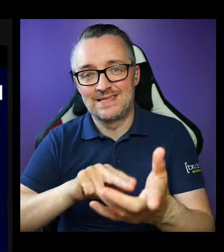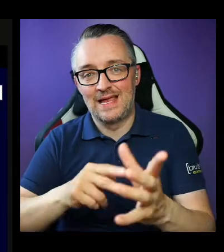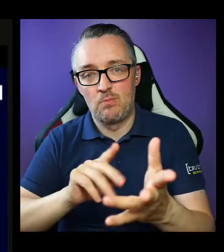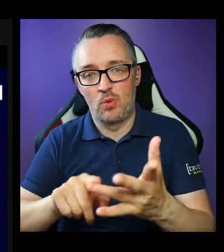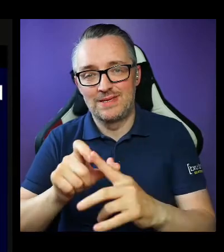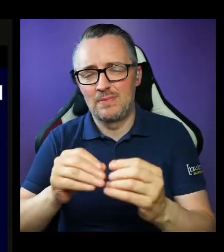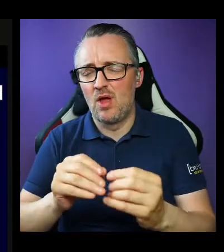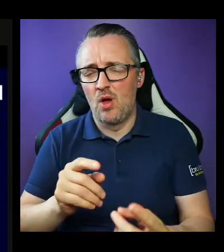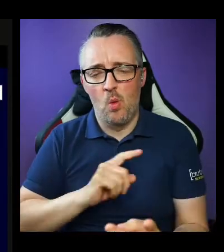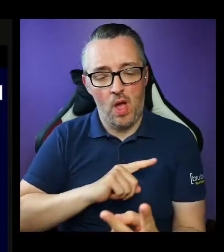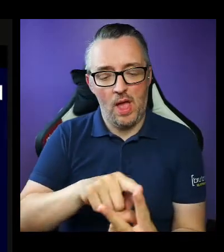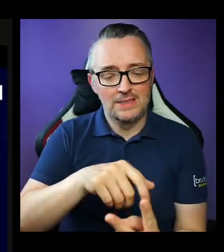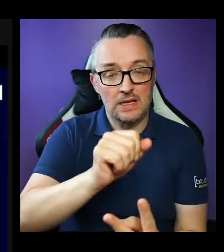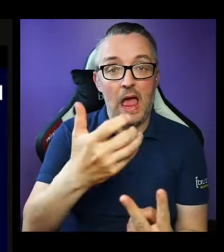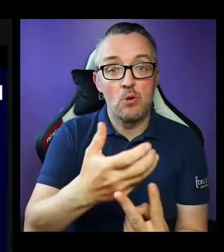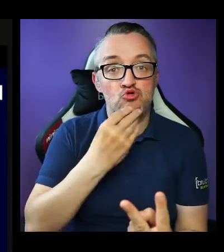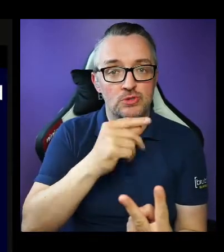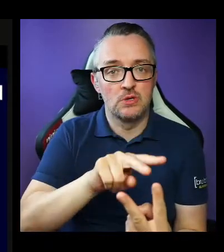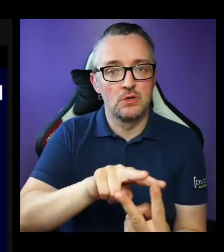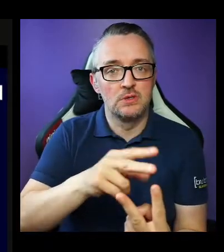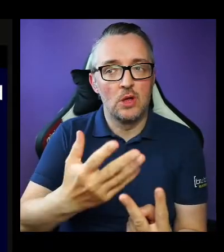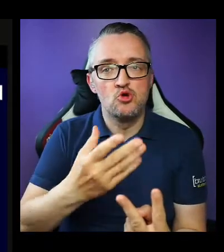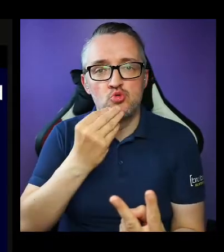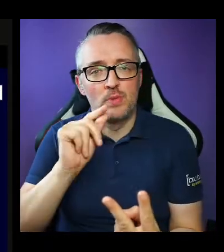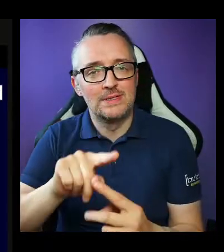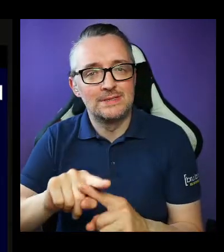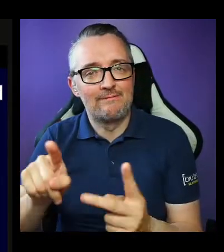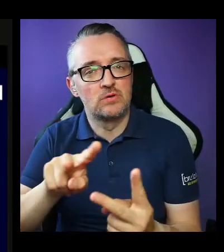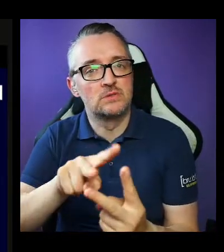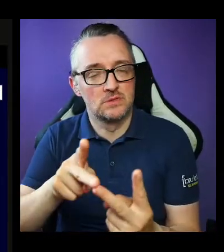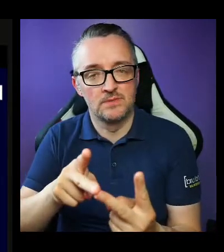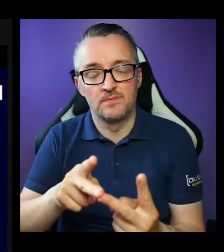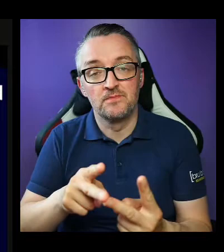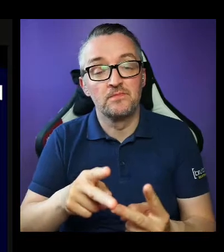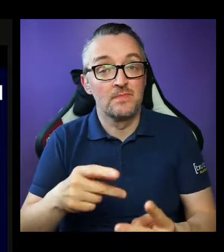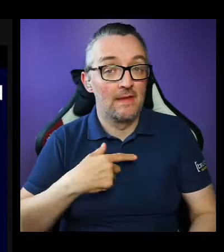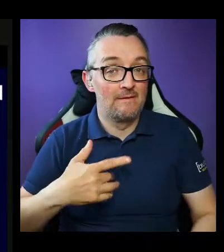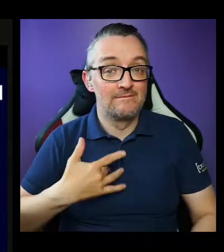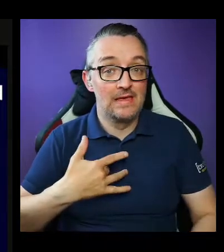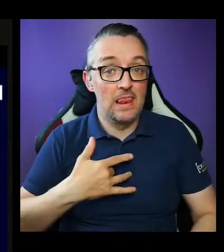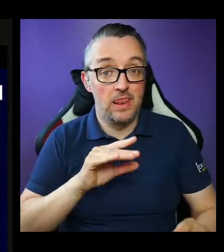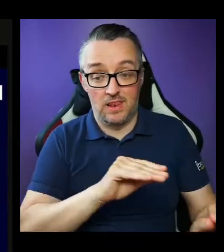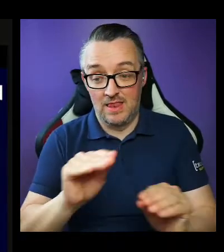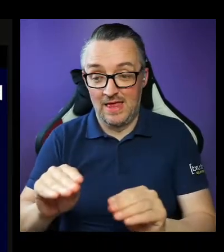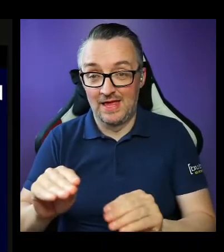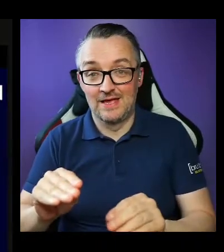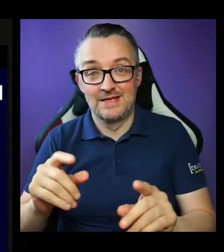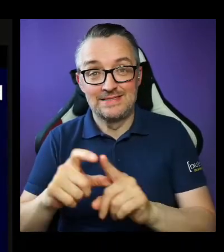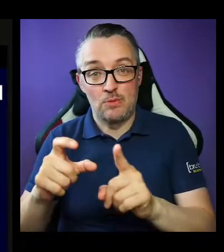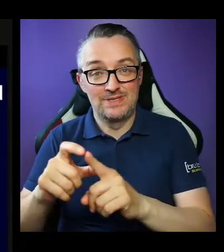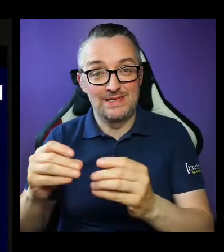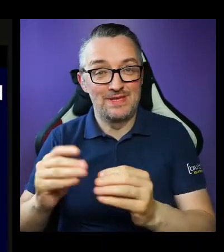well. I would like to say that going to DynamoDB was smooth and easy,